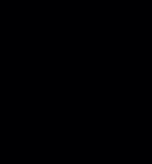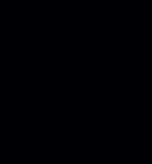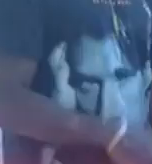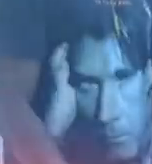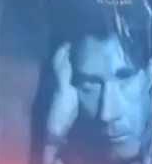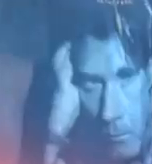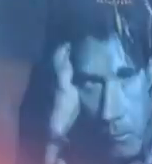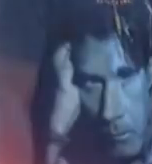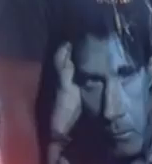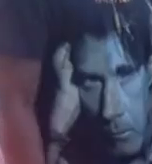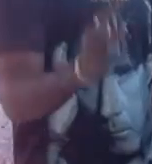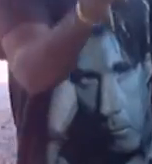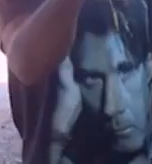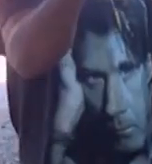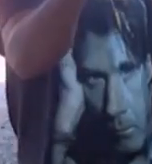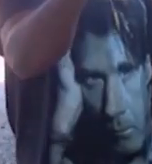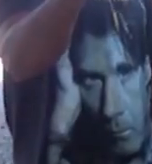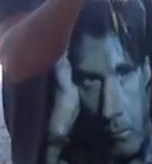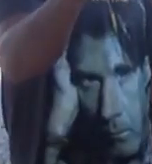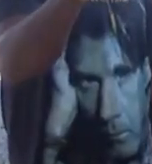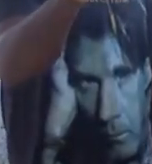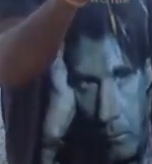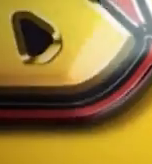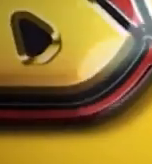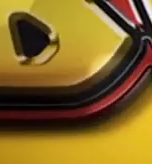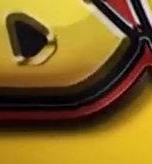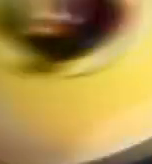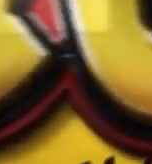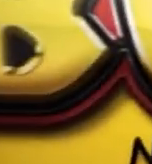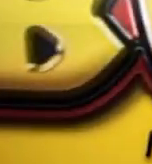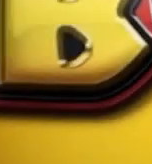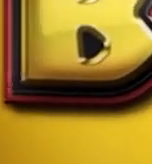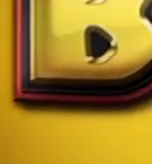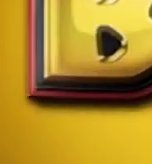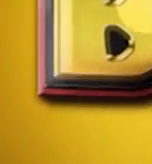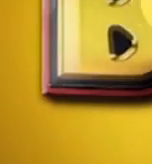Bula FM number 2 NSR. Bula FM number 2 NSR.